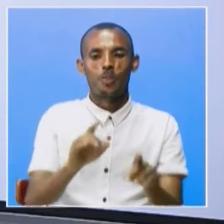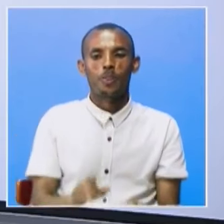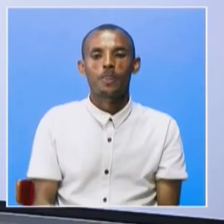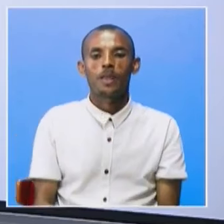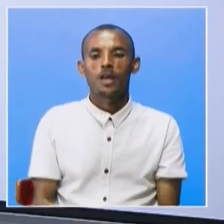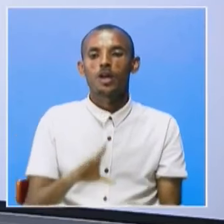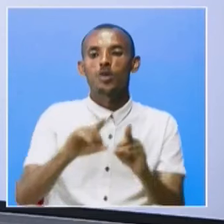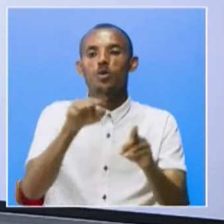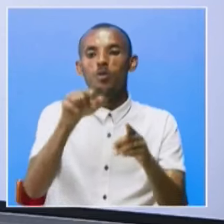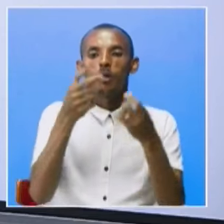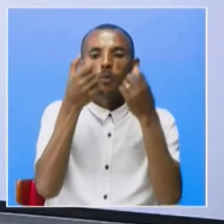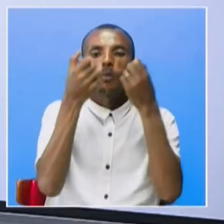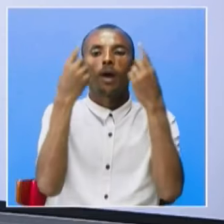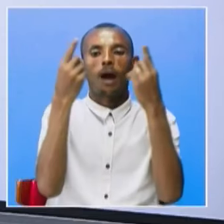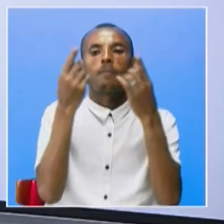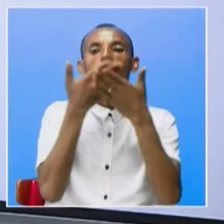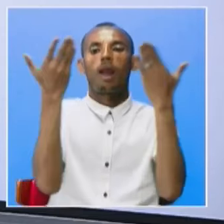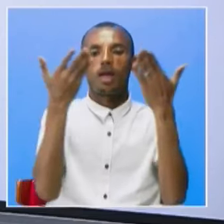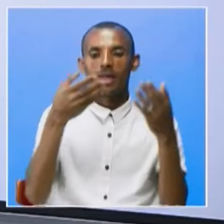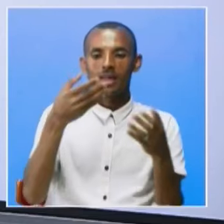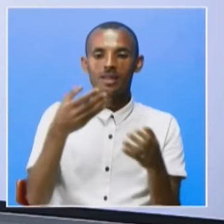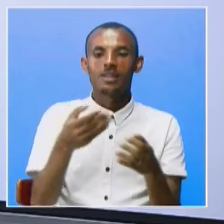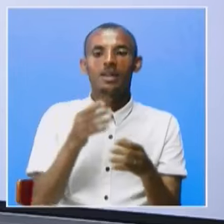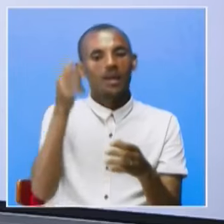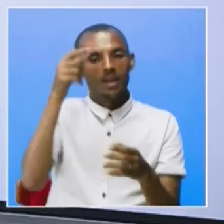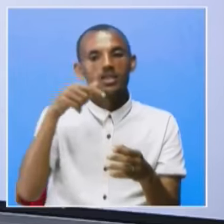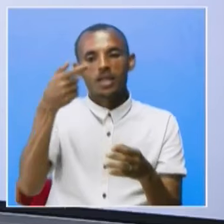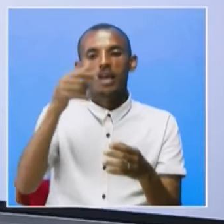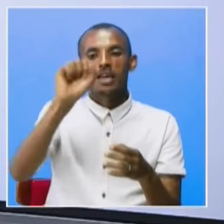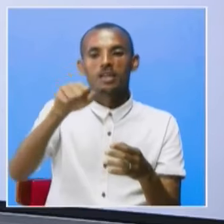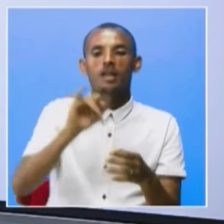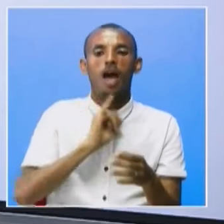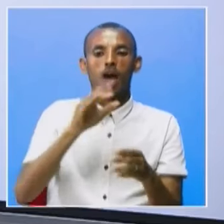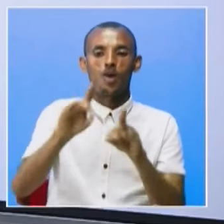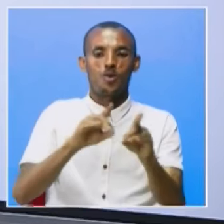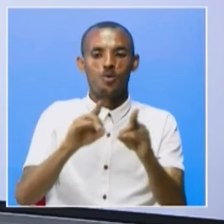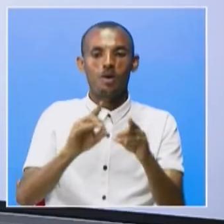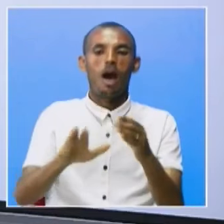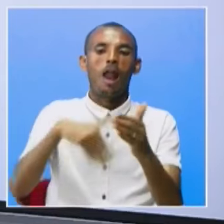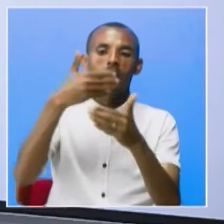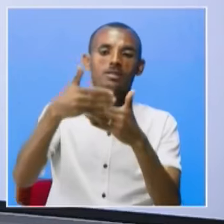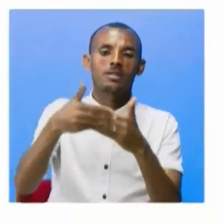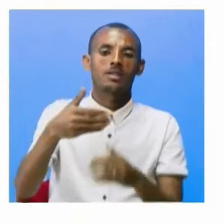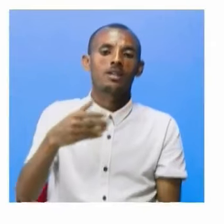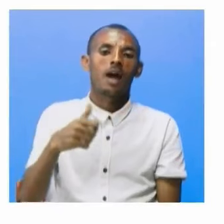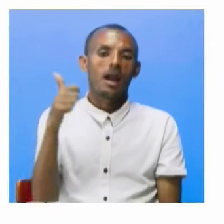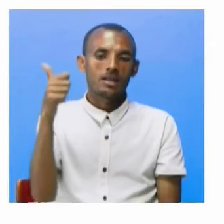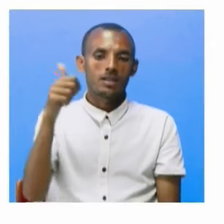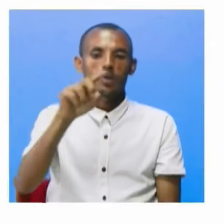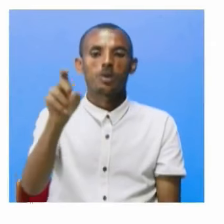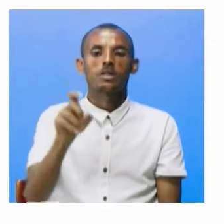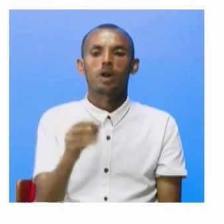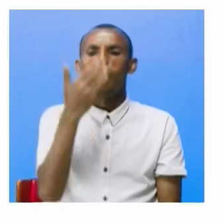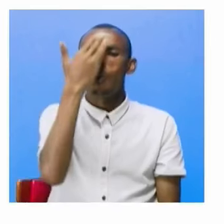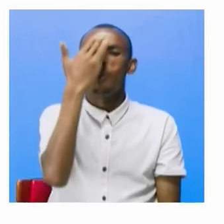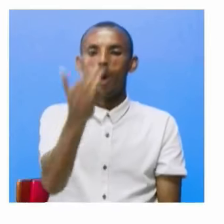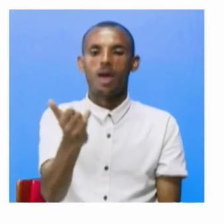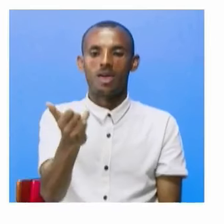you have to wake up early? And he said what? Yes, I do. Then here comes another question. Why do you have to wake up